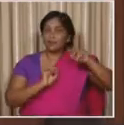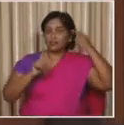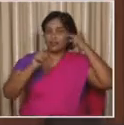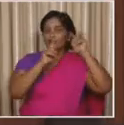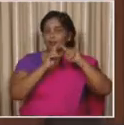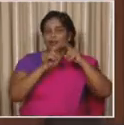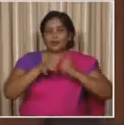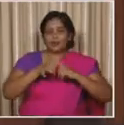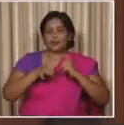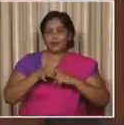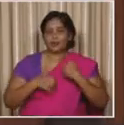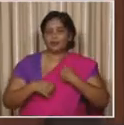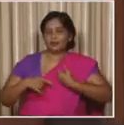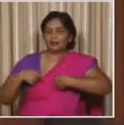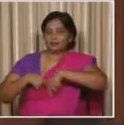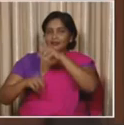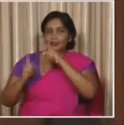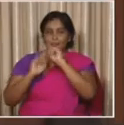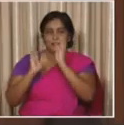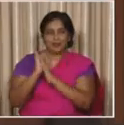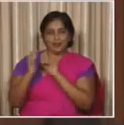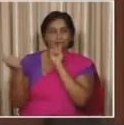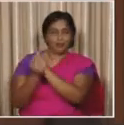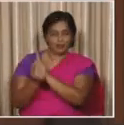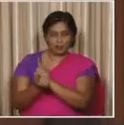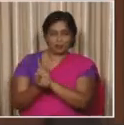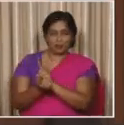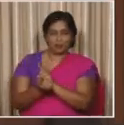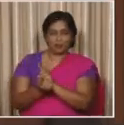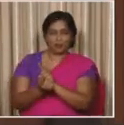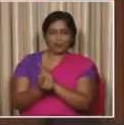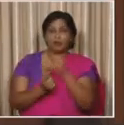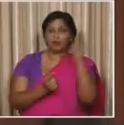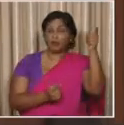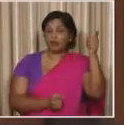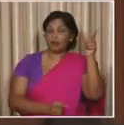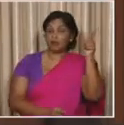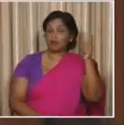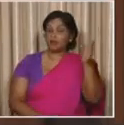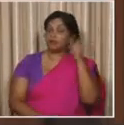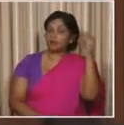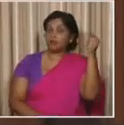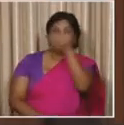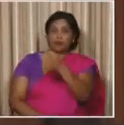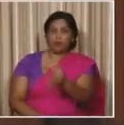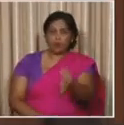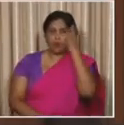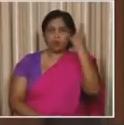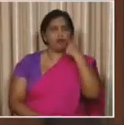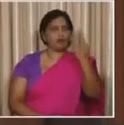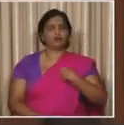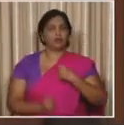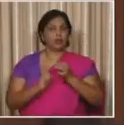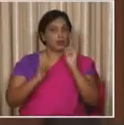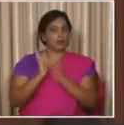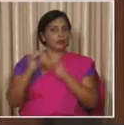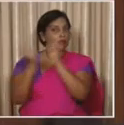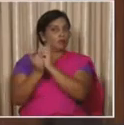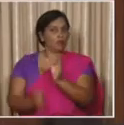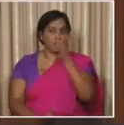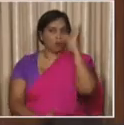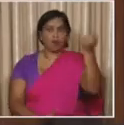am a Tamil, and he suggested that I shouldn't walk in there, so I asked him. He is the Prime Minister of Sri